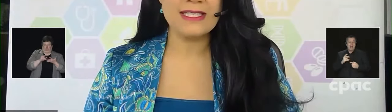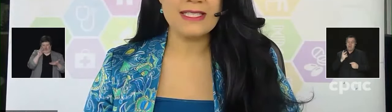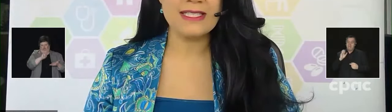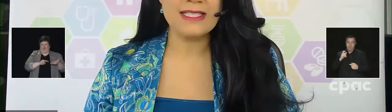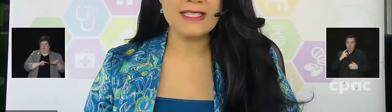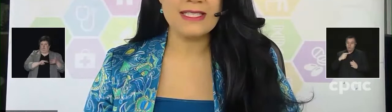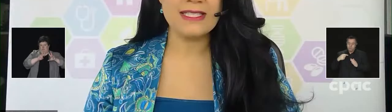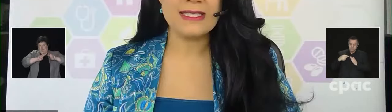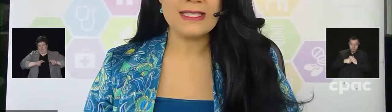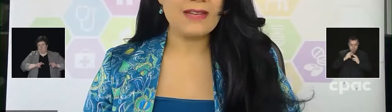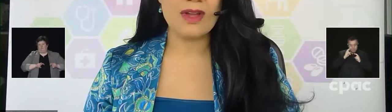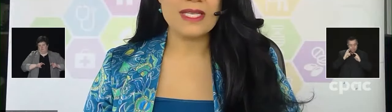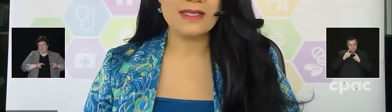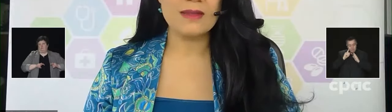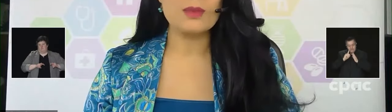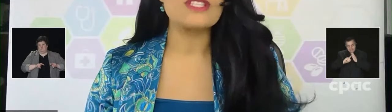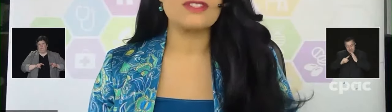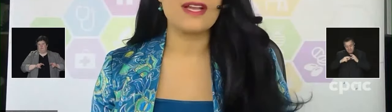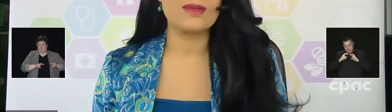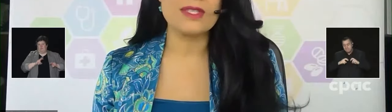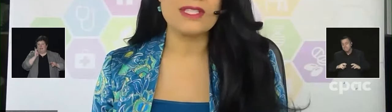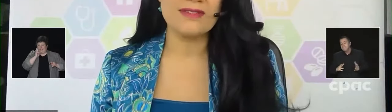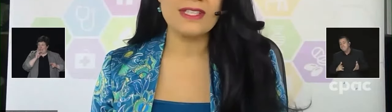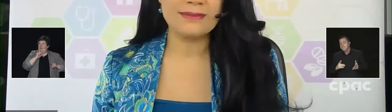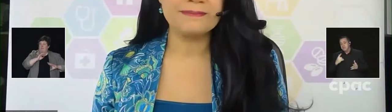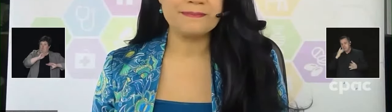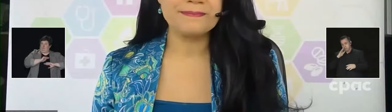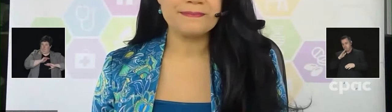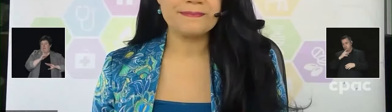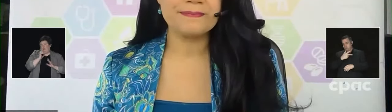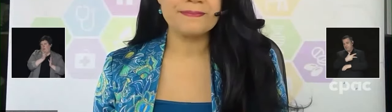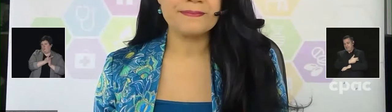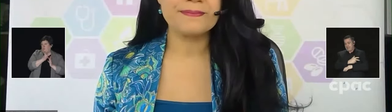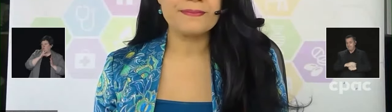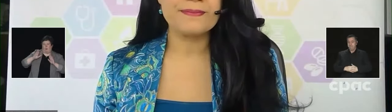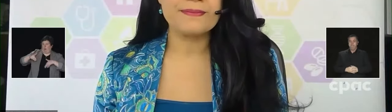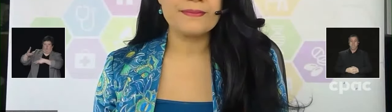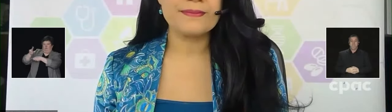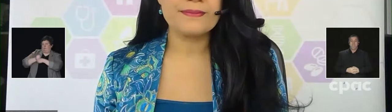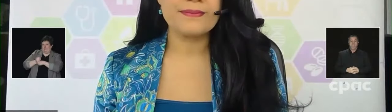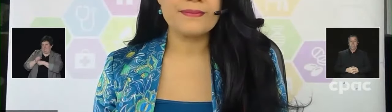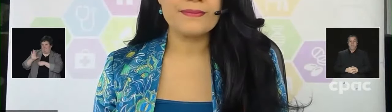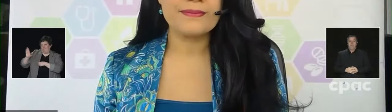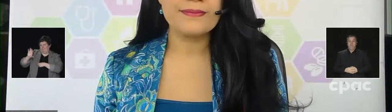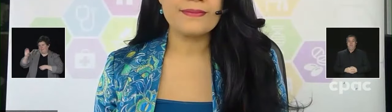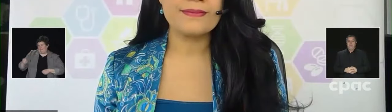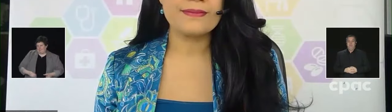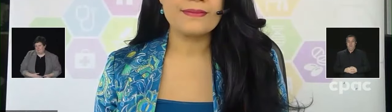vaccines. And if it meets the standards, we would authorize it, but we still haven't received it yet.